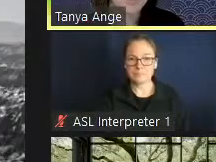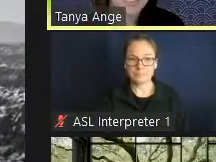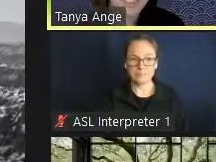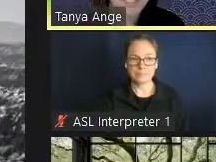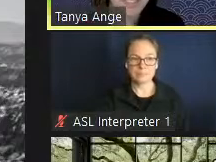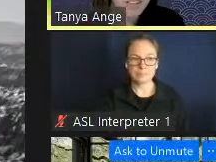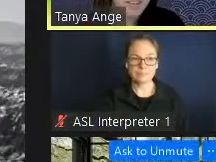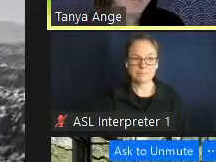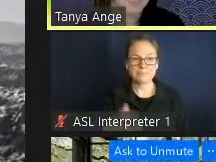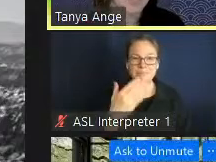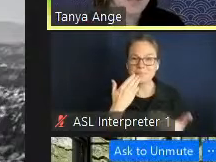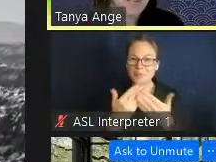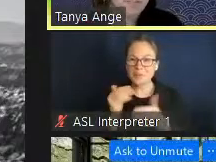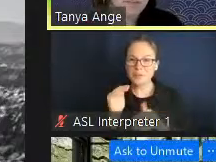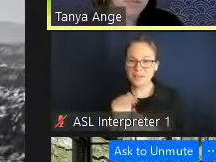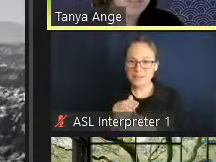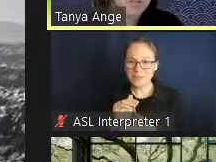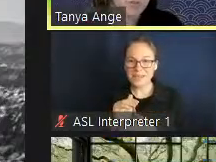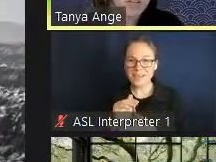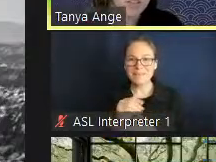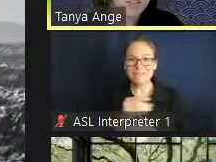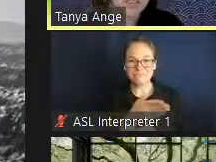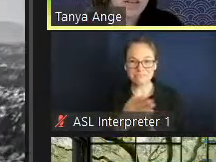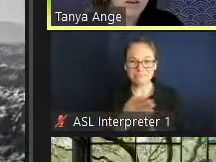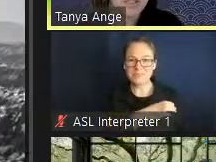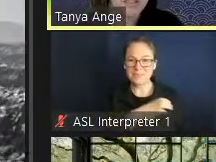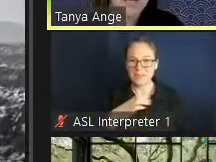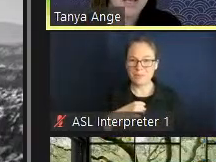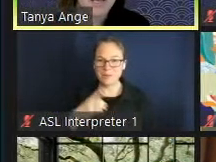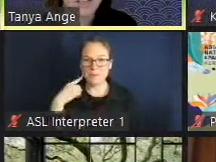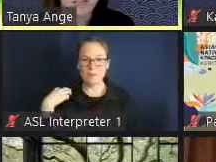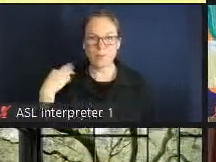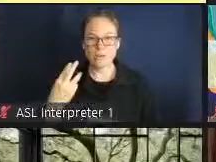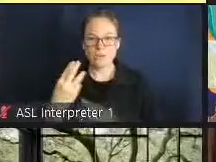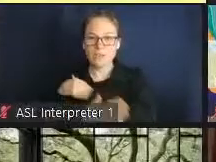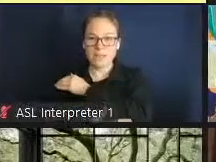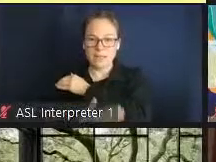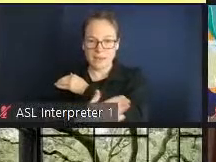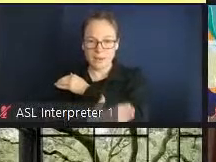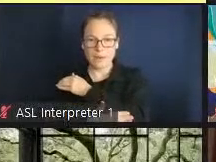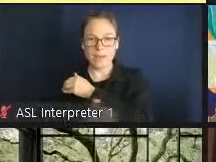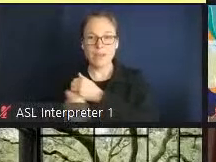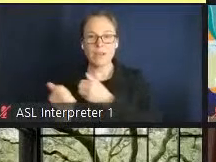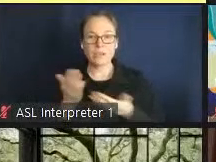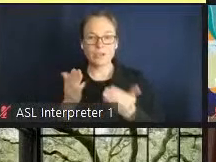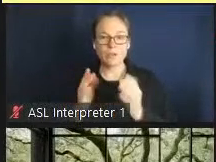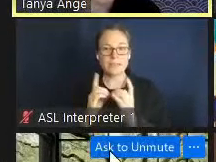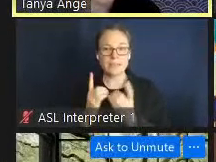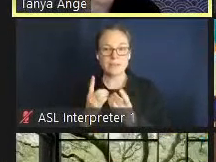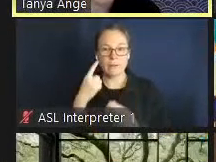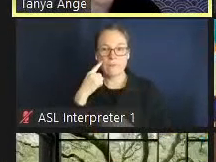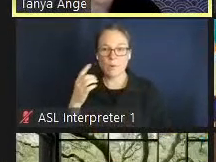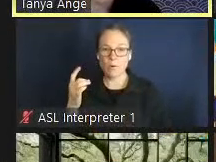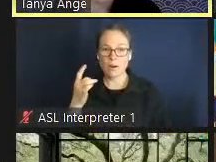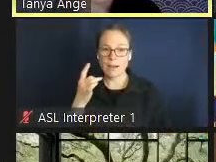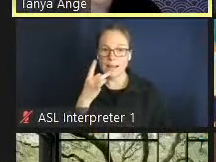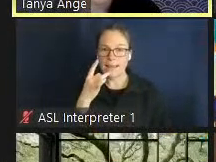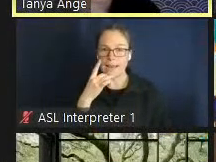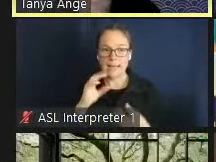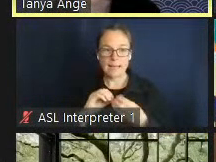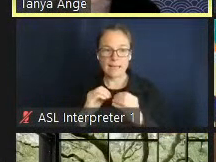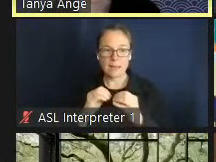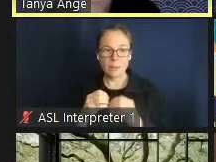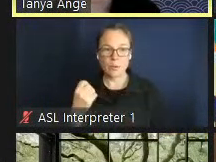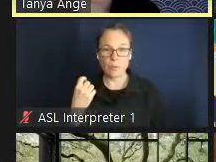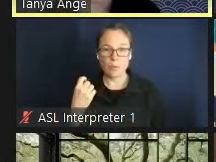So good evening, Budget Committee members for Washington County and Service District for Lighting, number 1. We